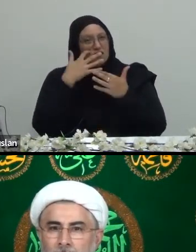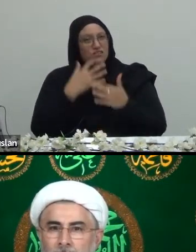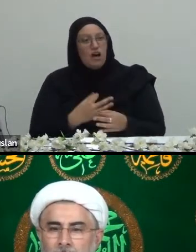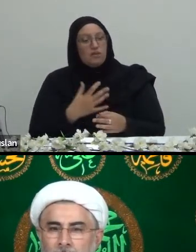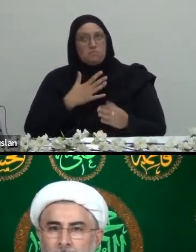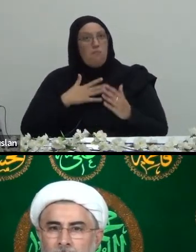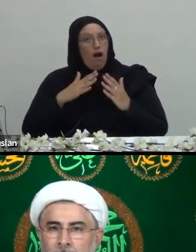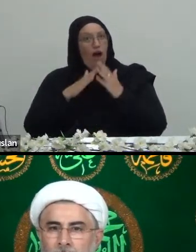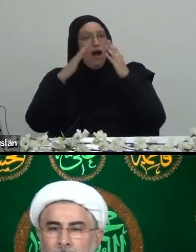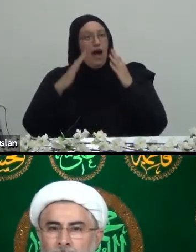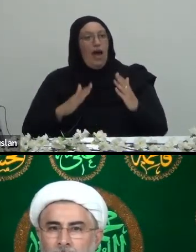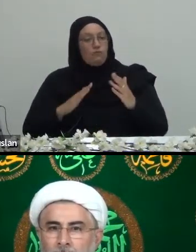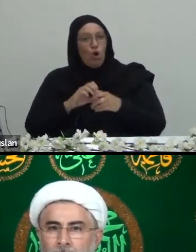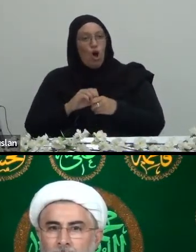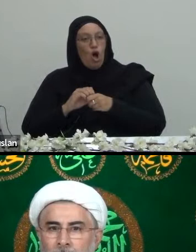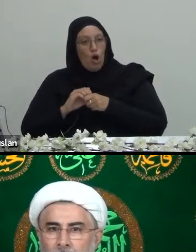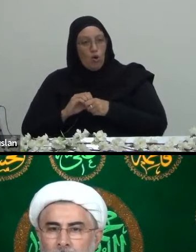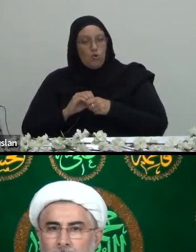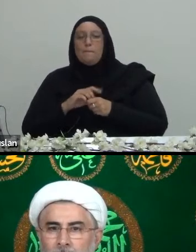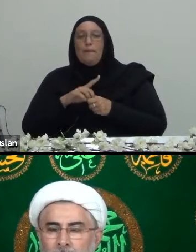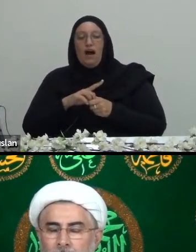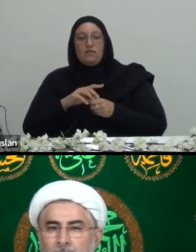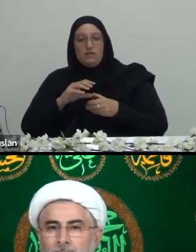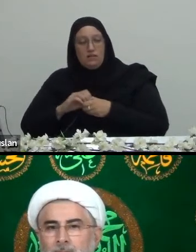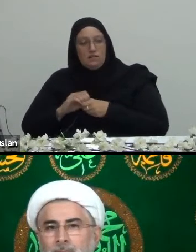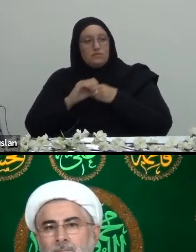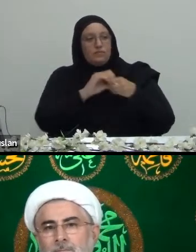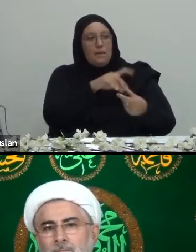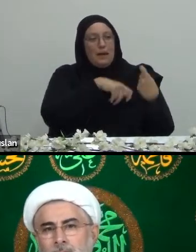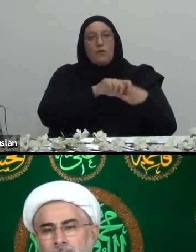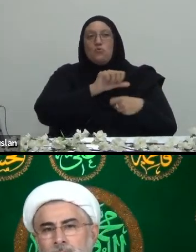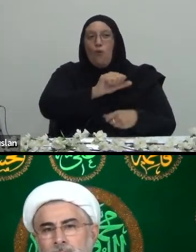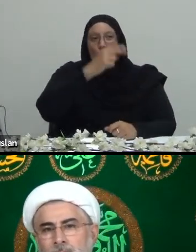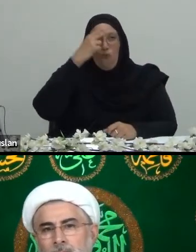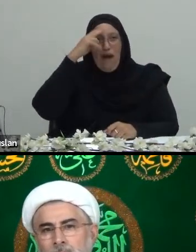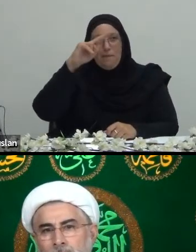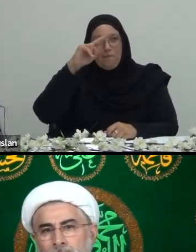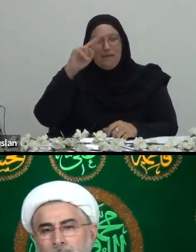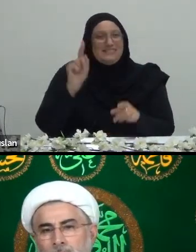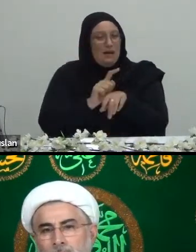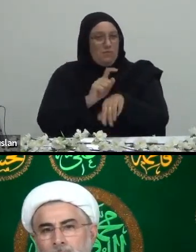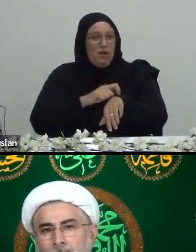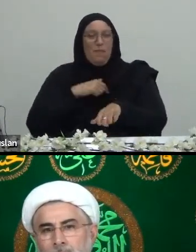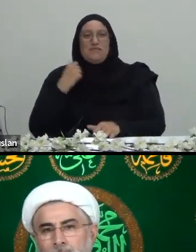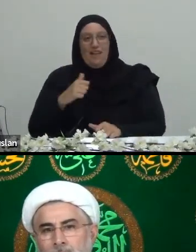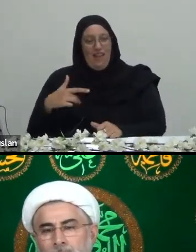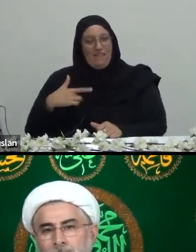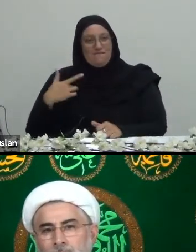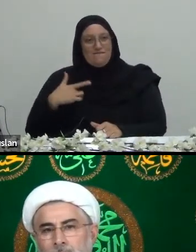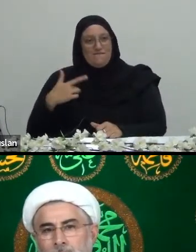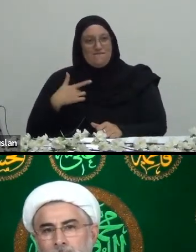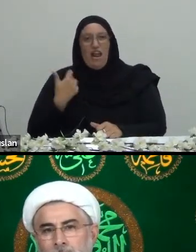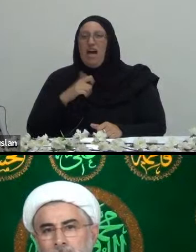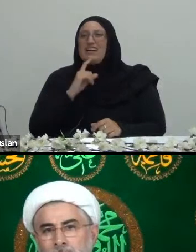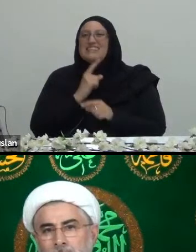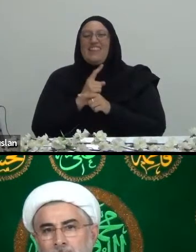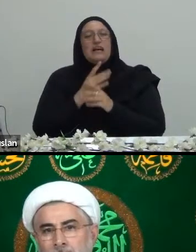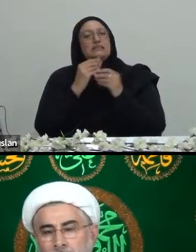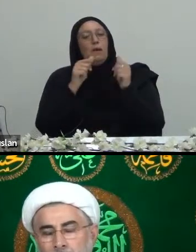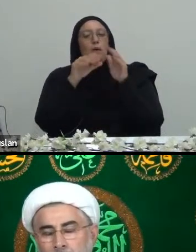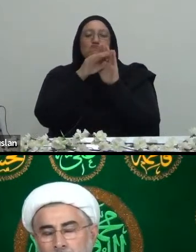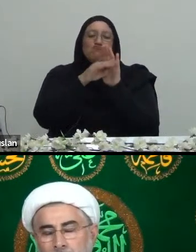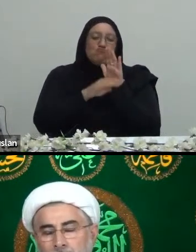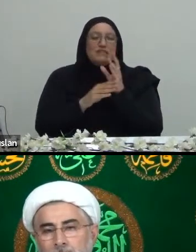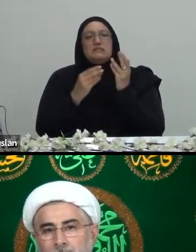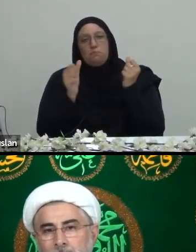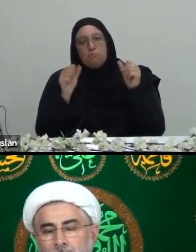ownership or and the distribution of your wealth and estate, et cetera, whilst you're still alive. Of course, like you mentioned, there are still some conditions and things,